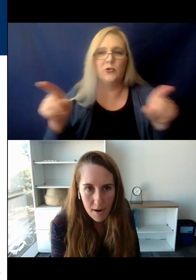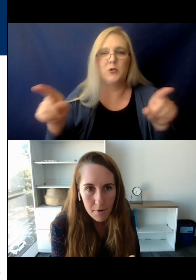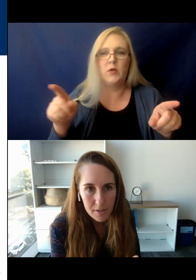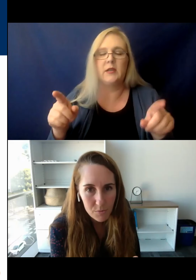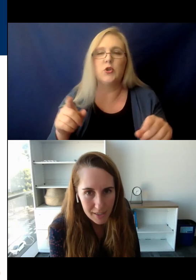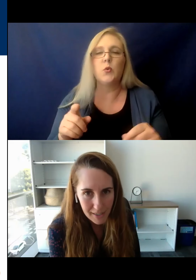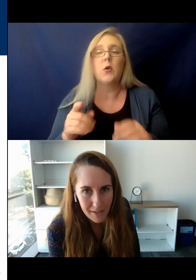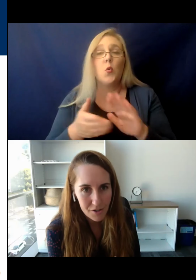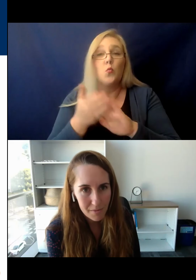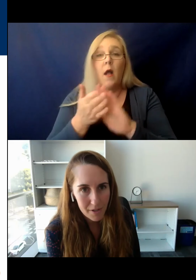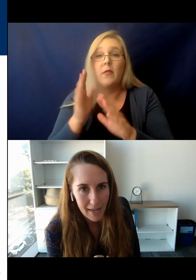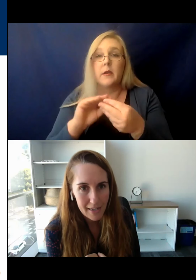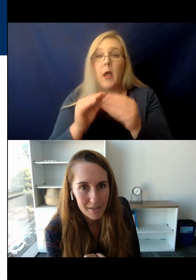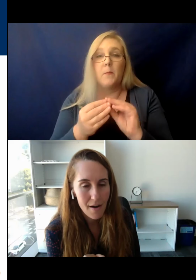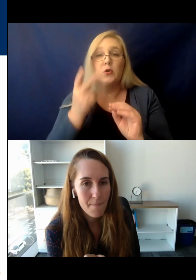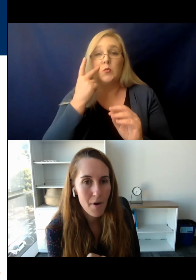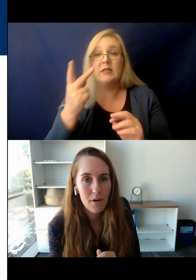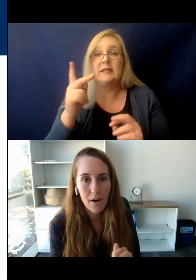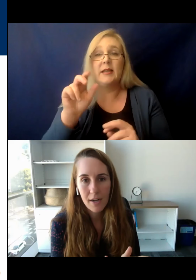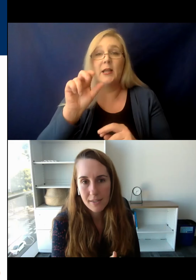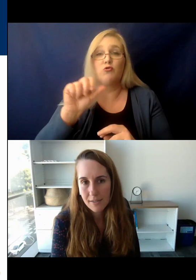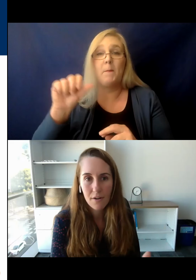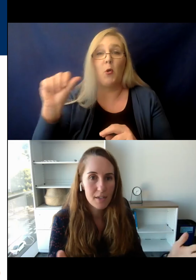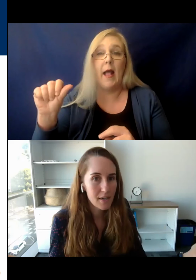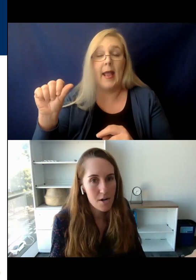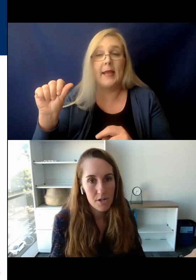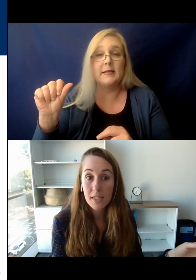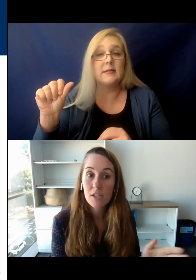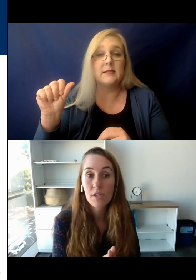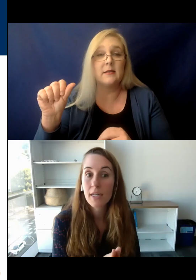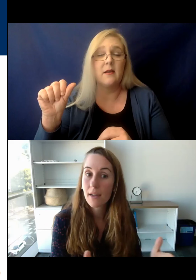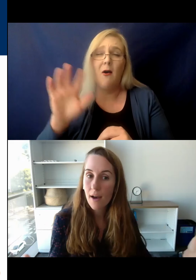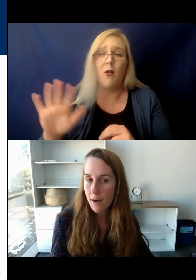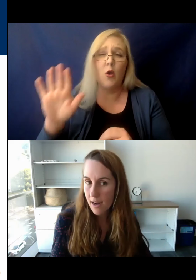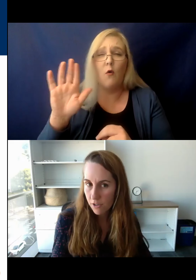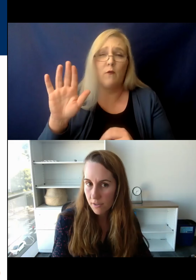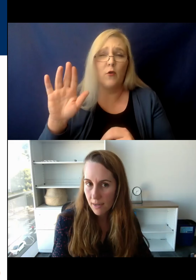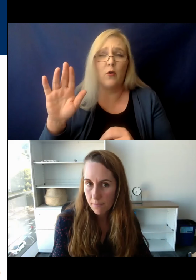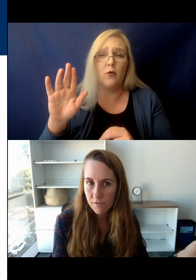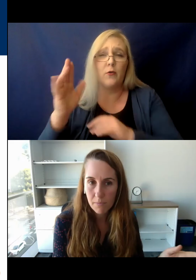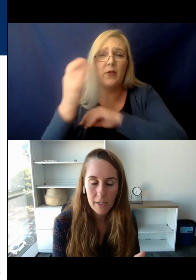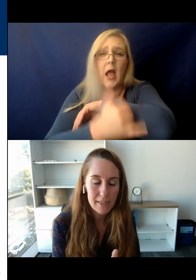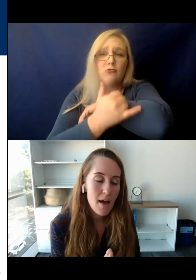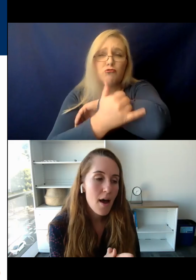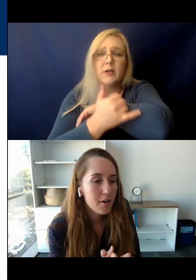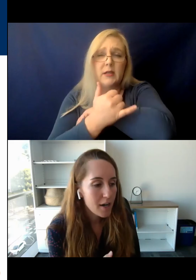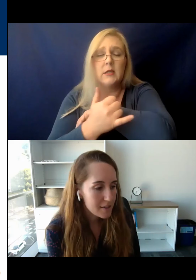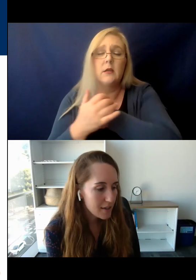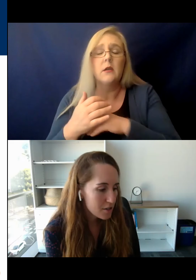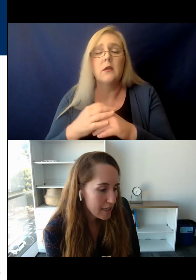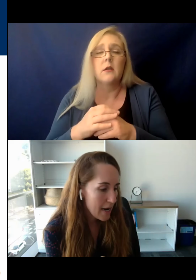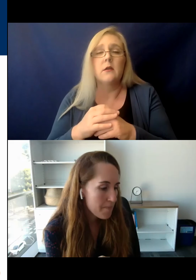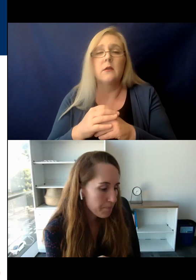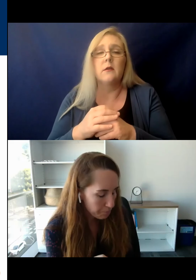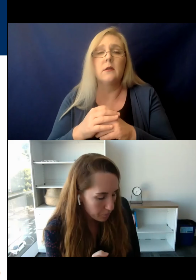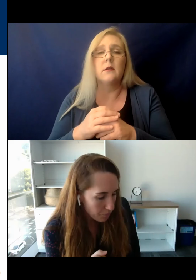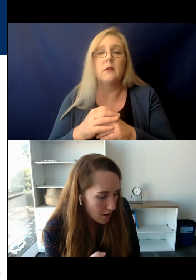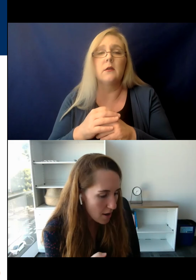run the numbers, we see that AAAs across the country, this is looking at a national sample of AAAs across the